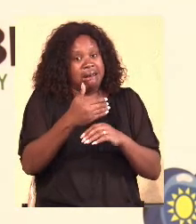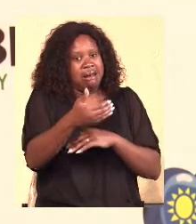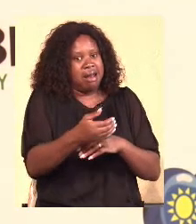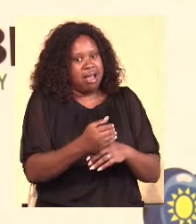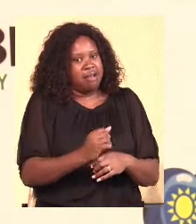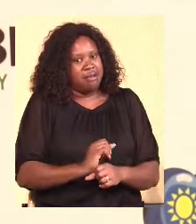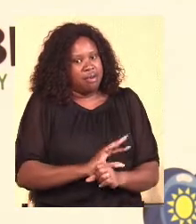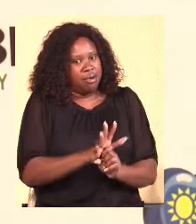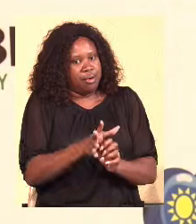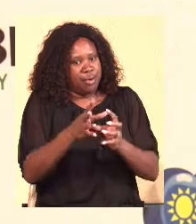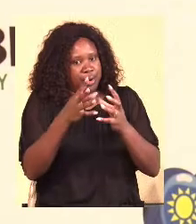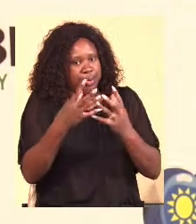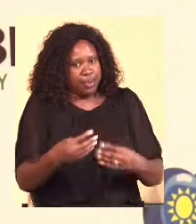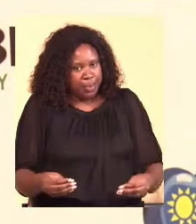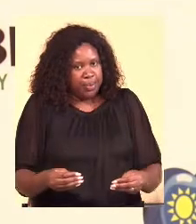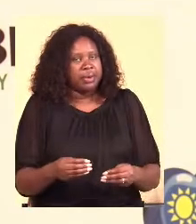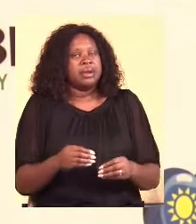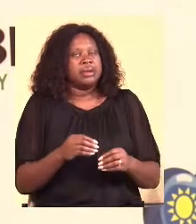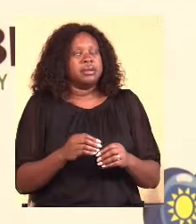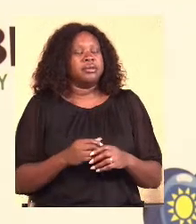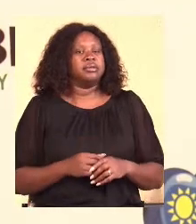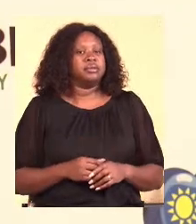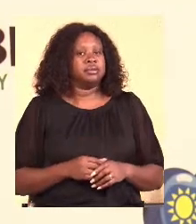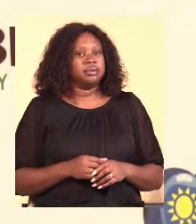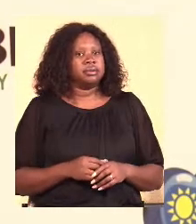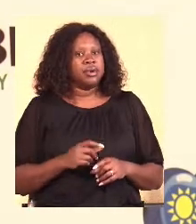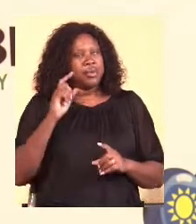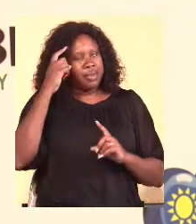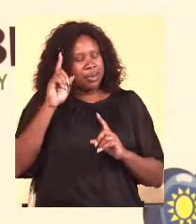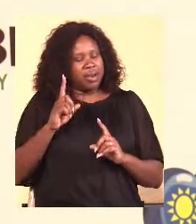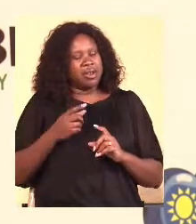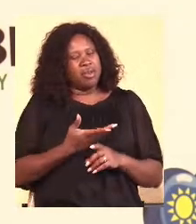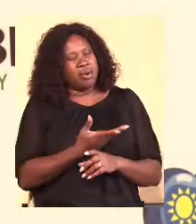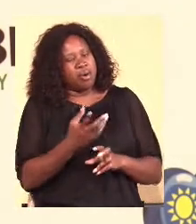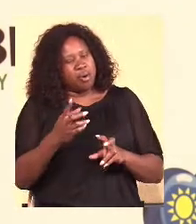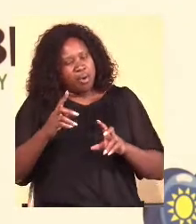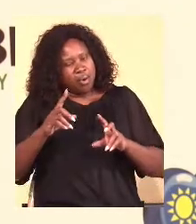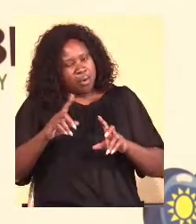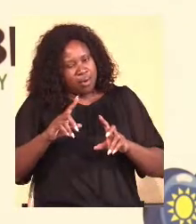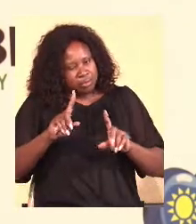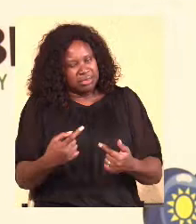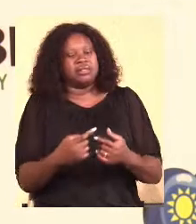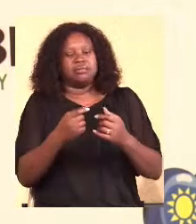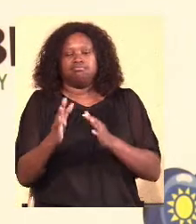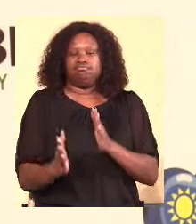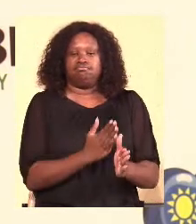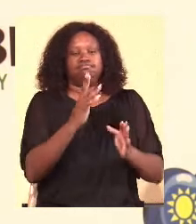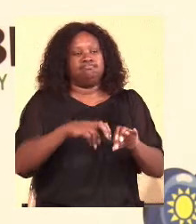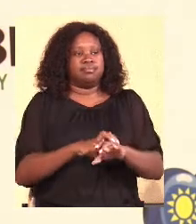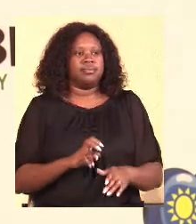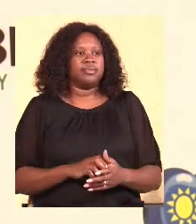COVID-19. Our thinking is a whole system preparedness, and that's why you have those thematic areas, so that even